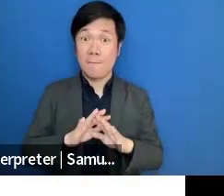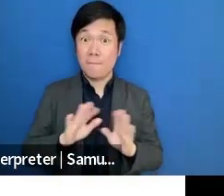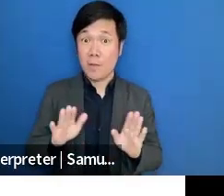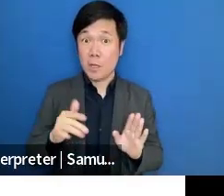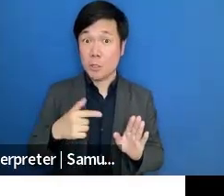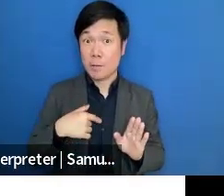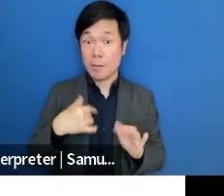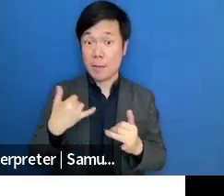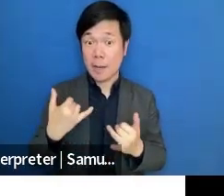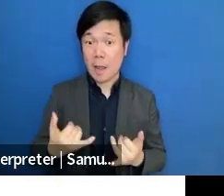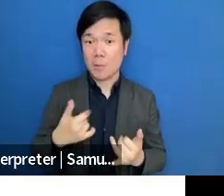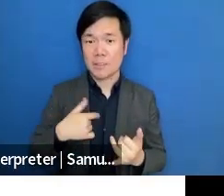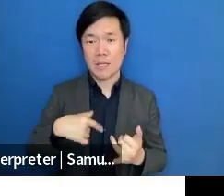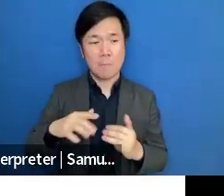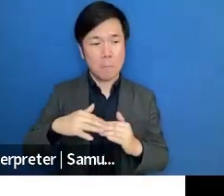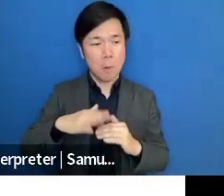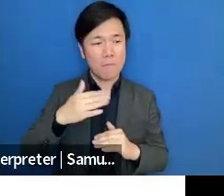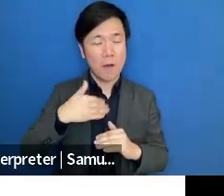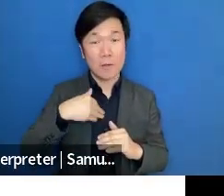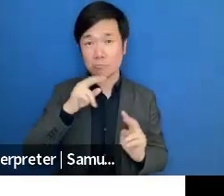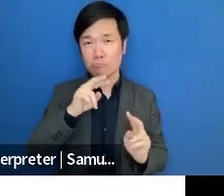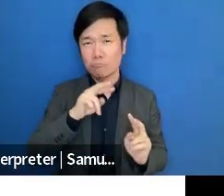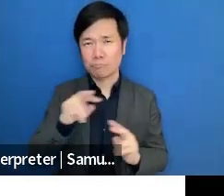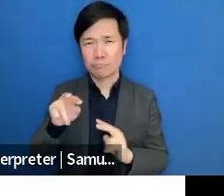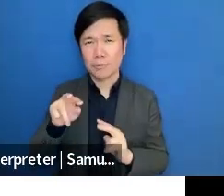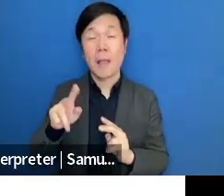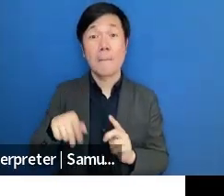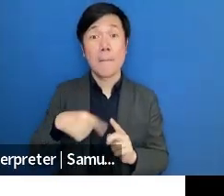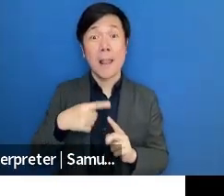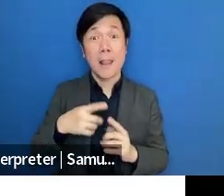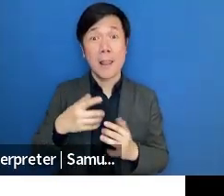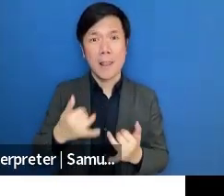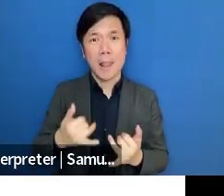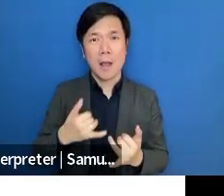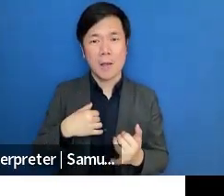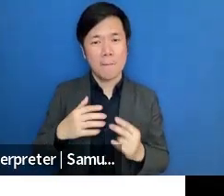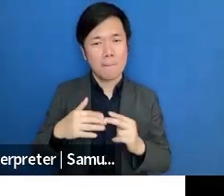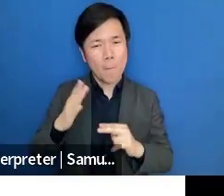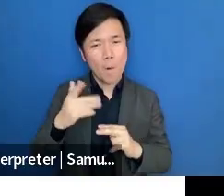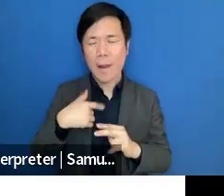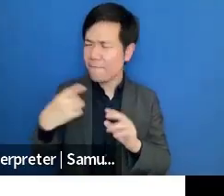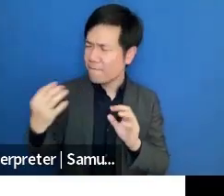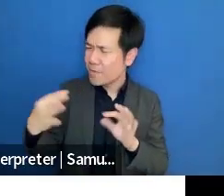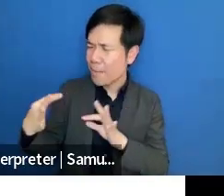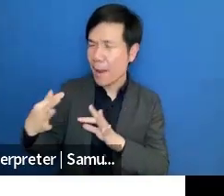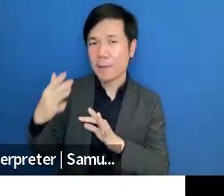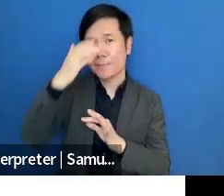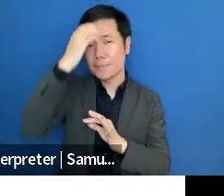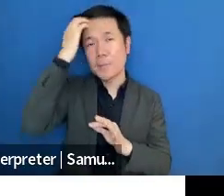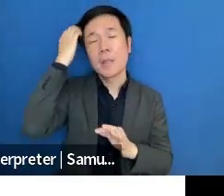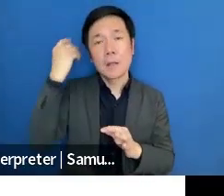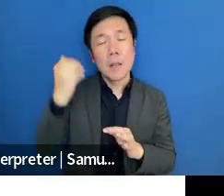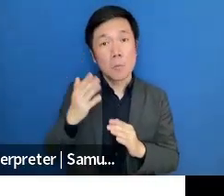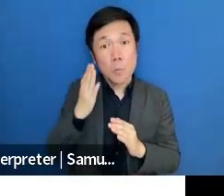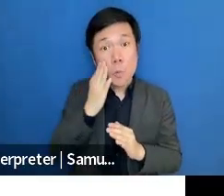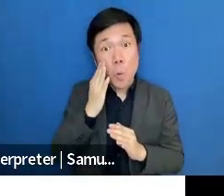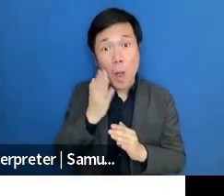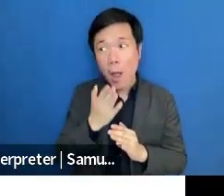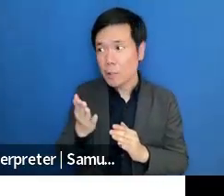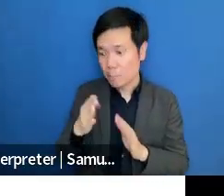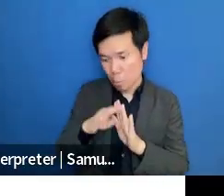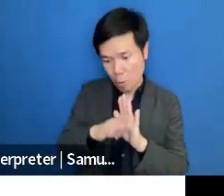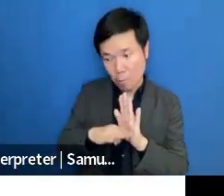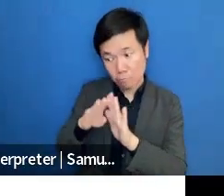our monitoring visits, and we've been able to gather the feedback at the Civil Society Reference Group that will inform